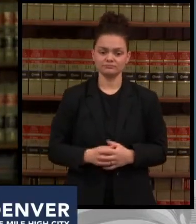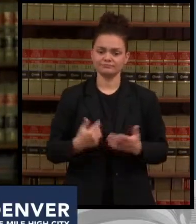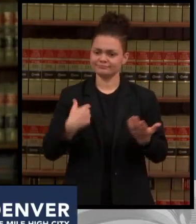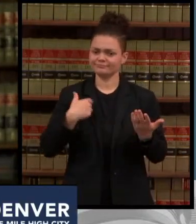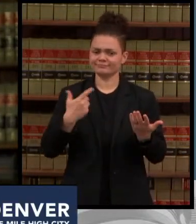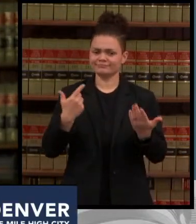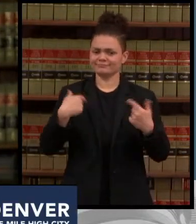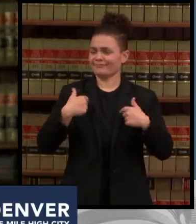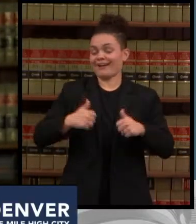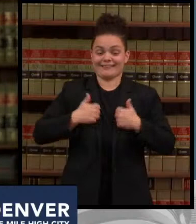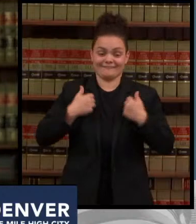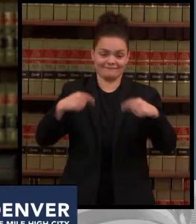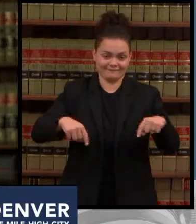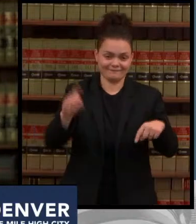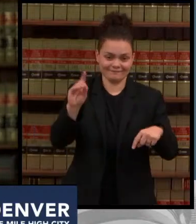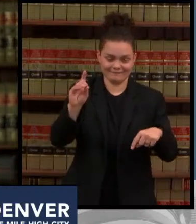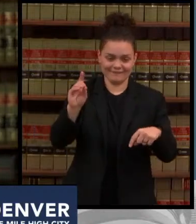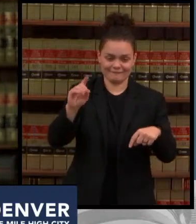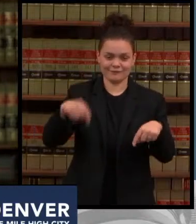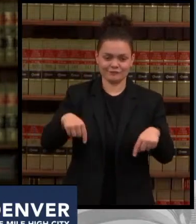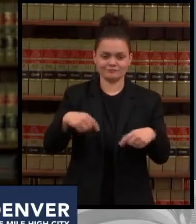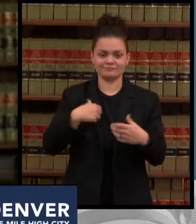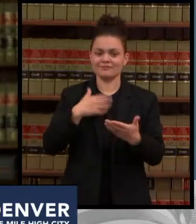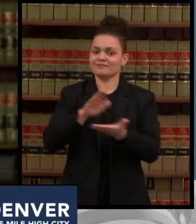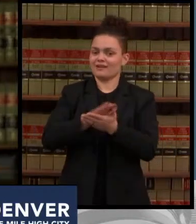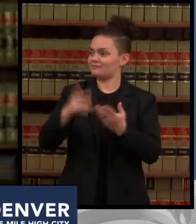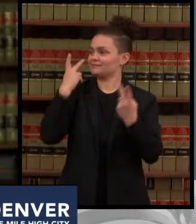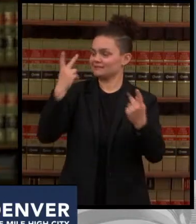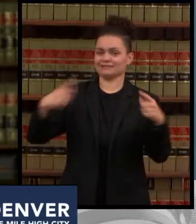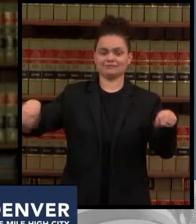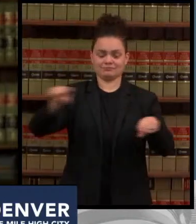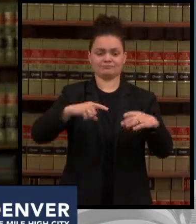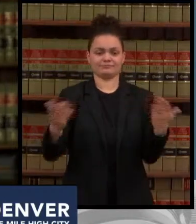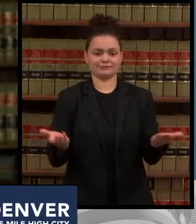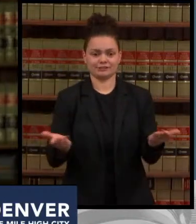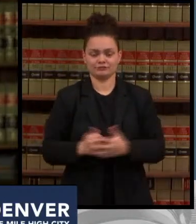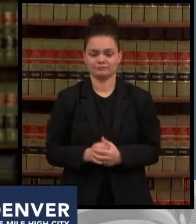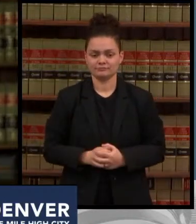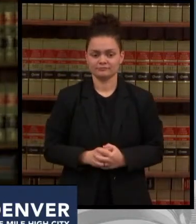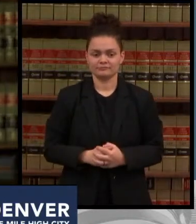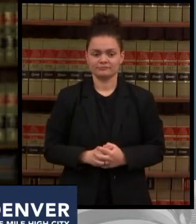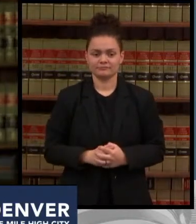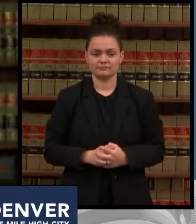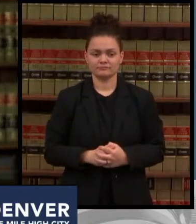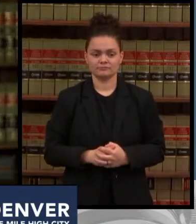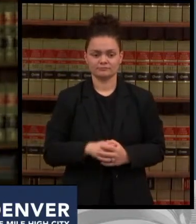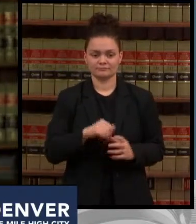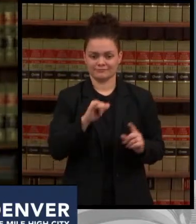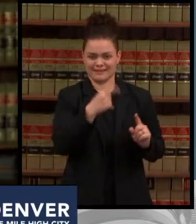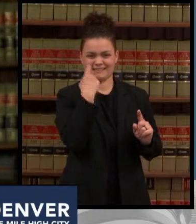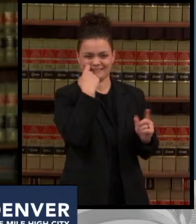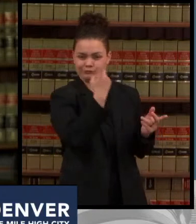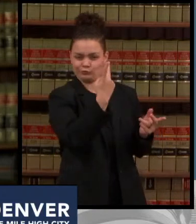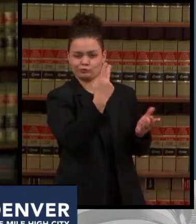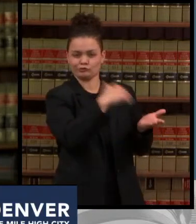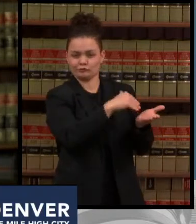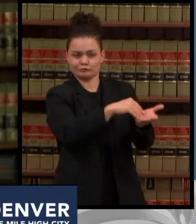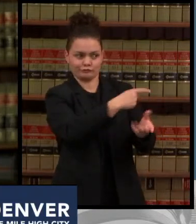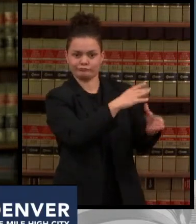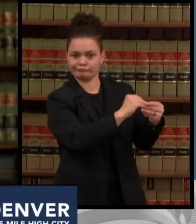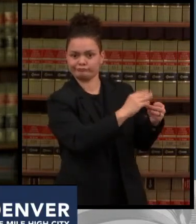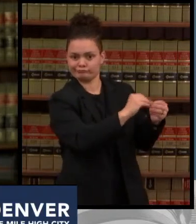well as from across the metro region. As Dr. Mcdonald and Dr. Comstock said, we have